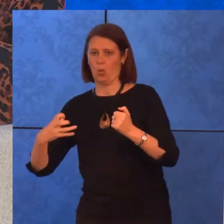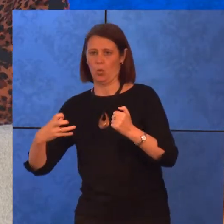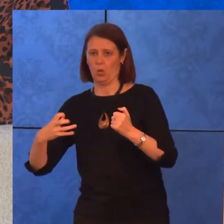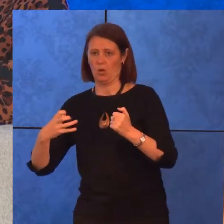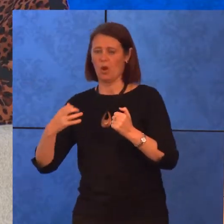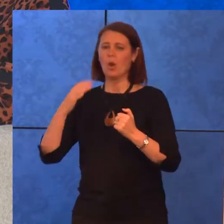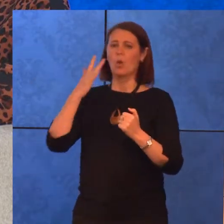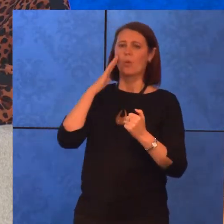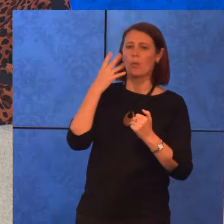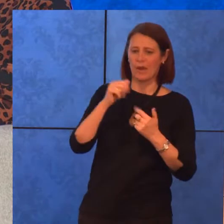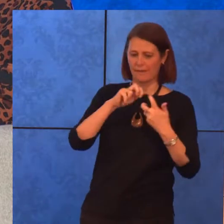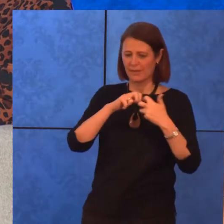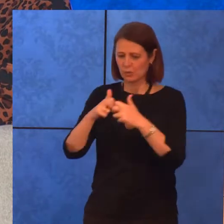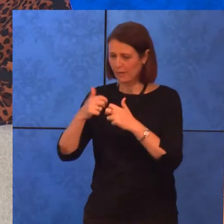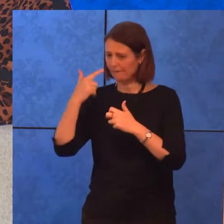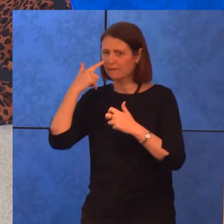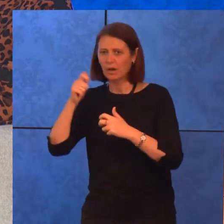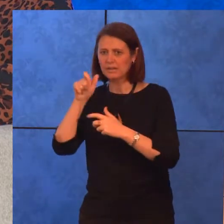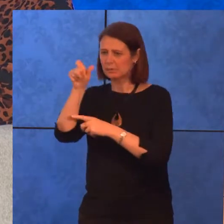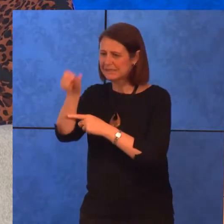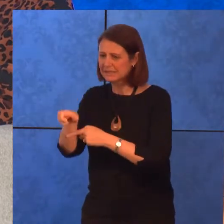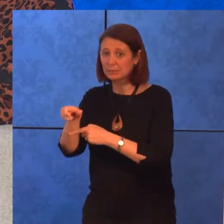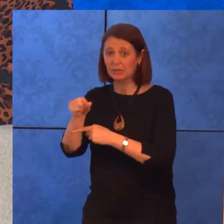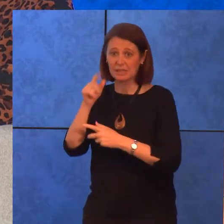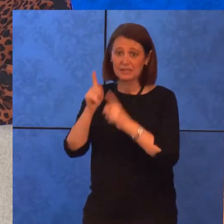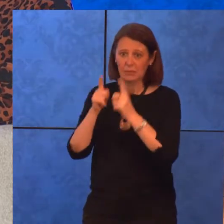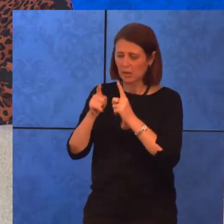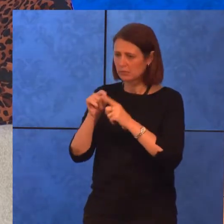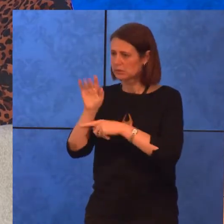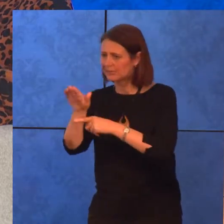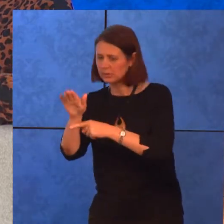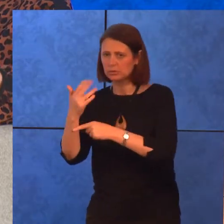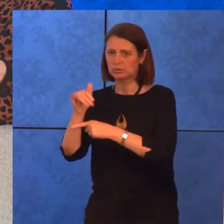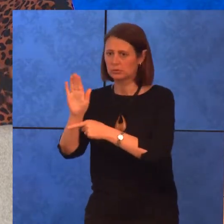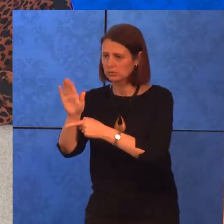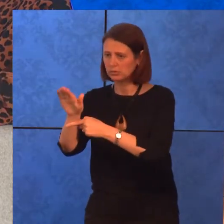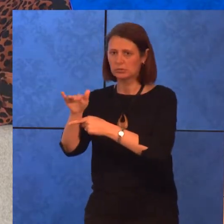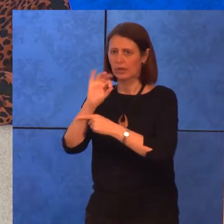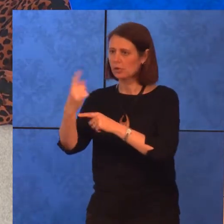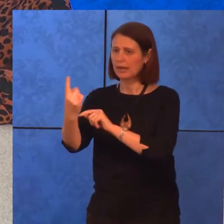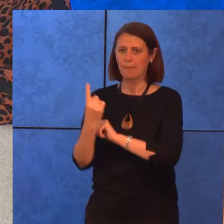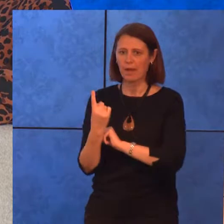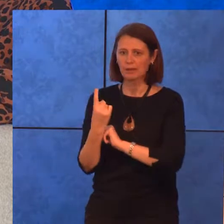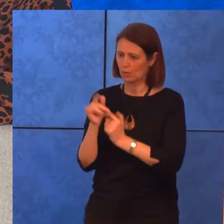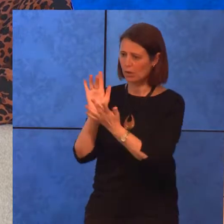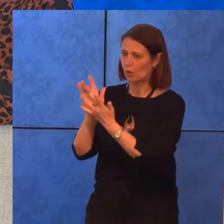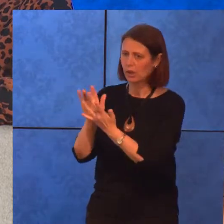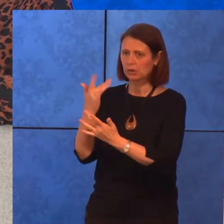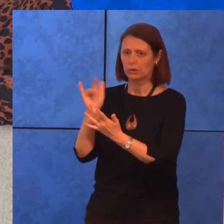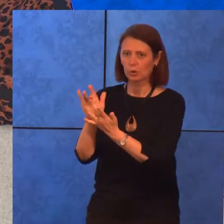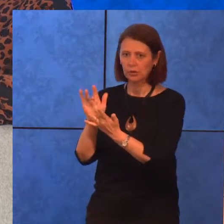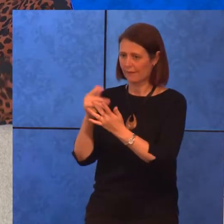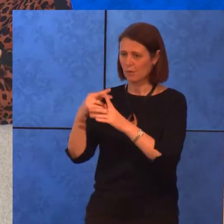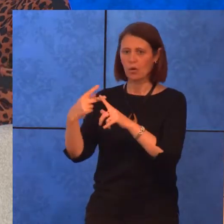have trouble finding a participant, and we sometimes do have trouble locating participants and they don't come back to us when we contact them for a